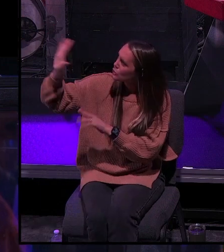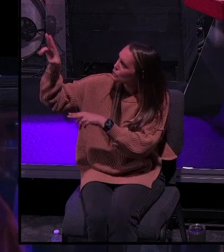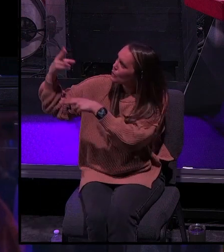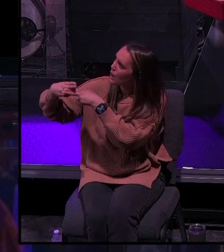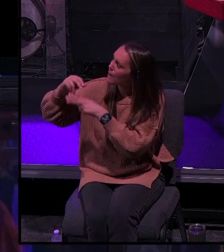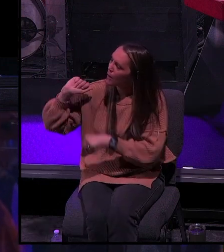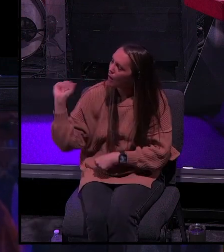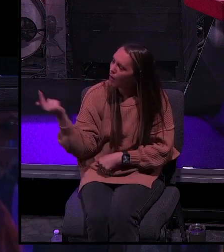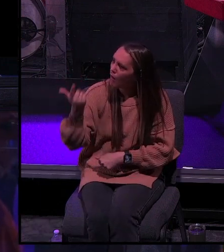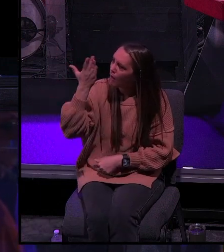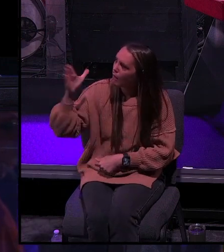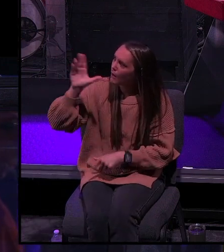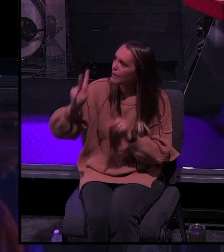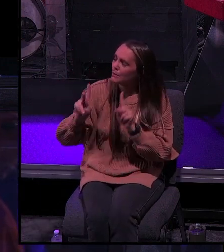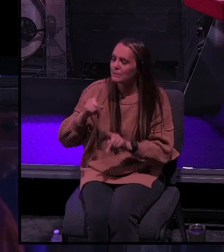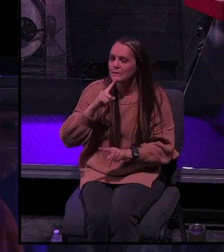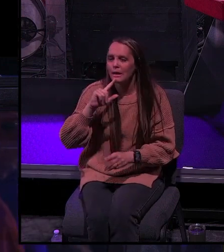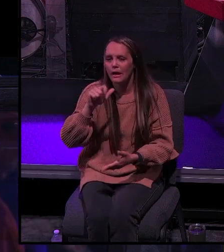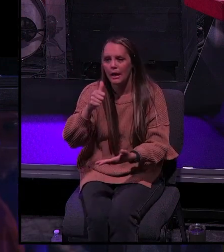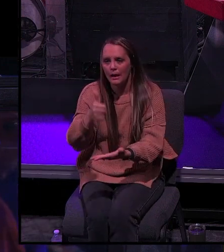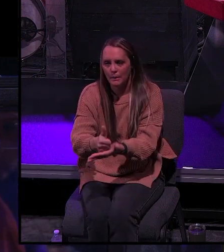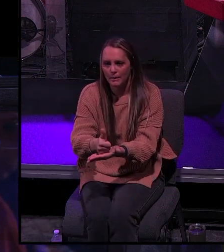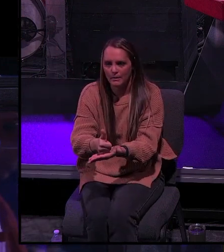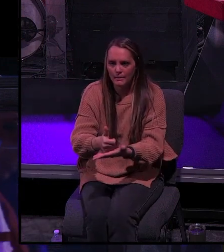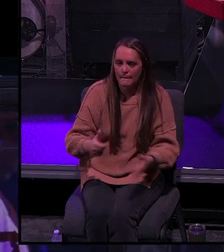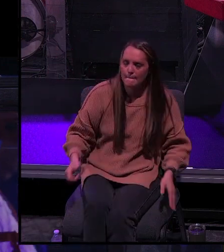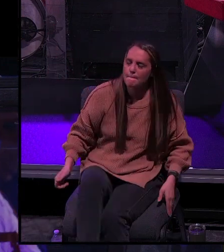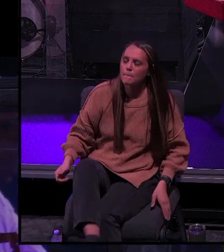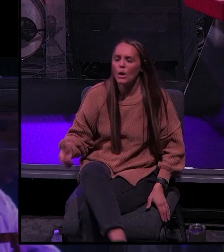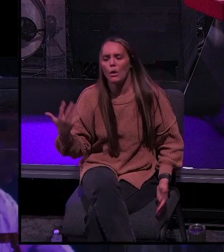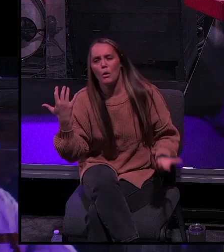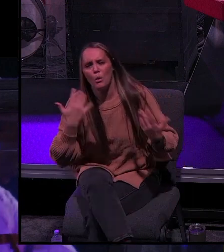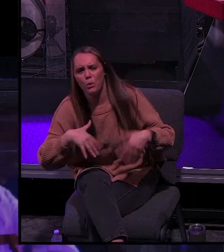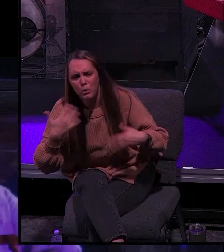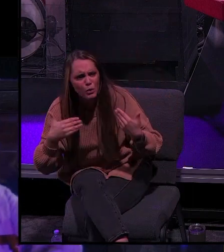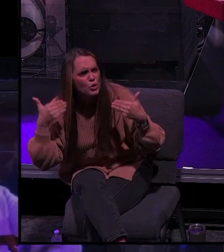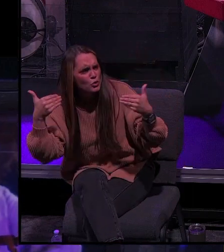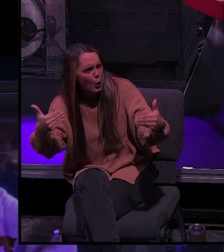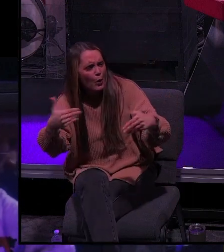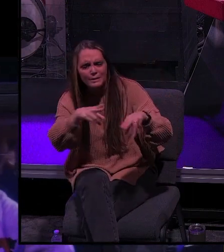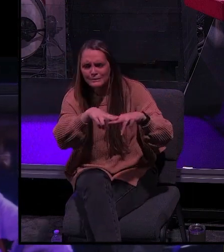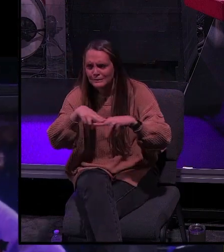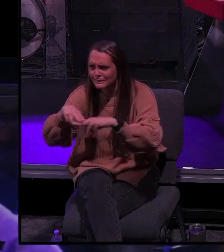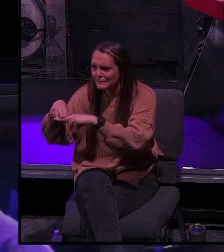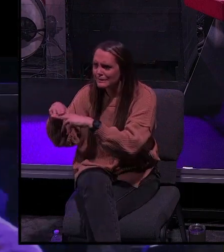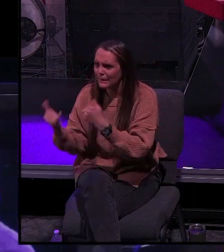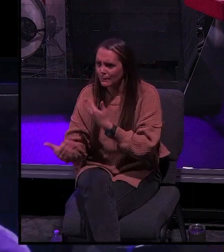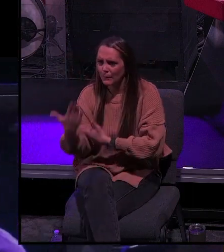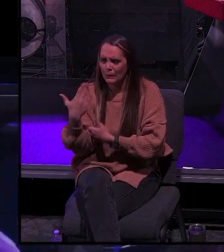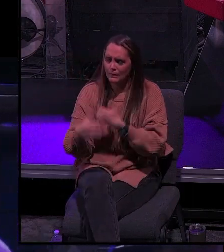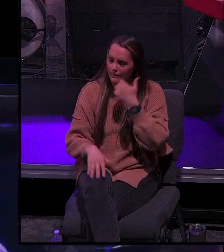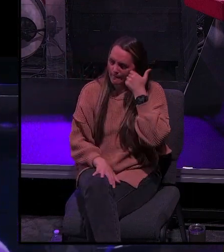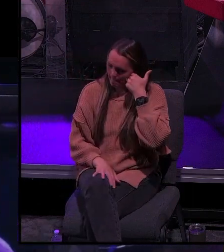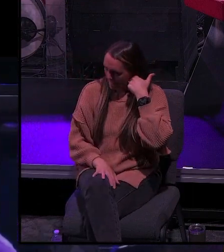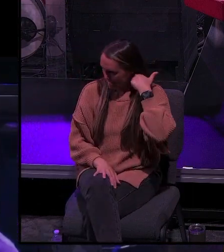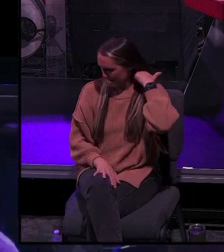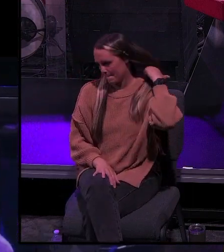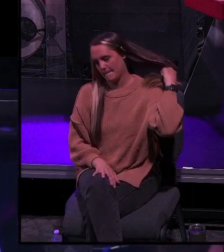said, amen. And wow, go ahead and have a seat this morning.